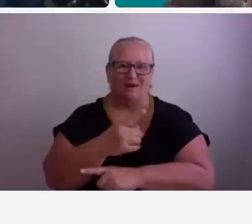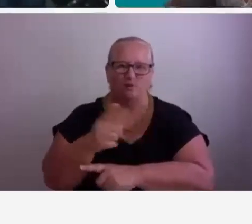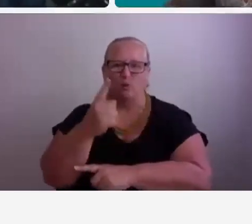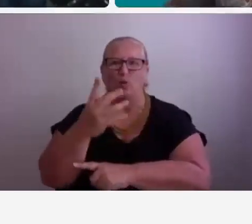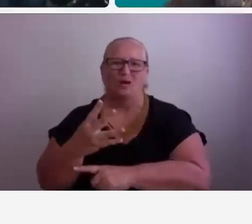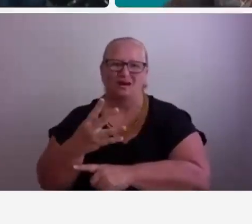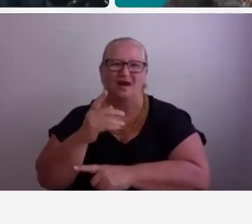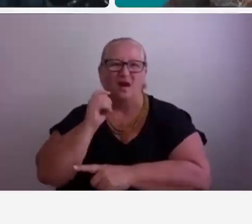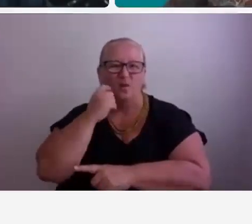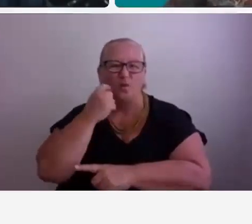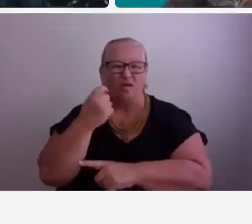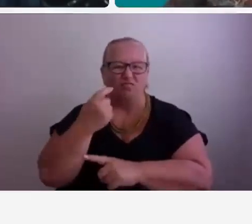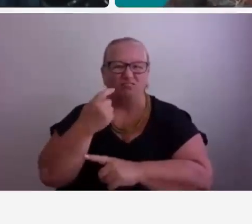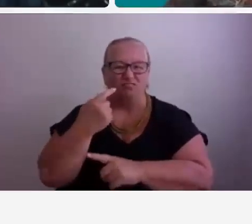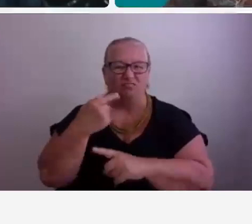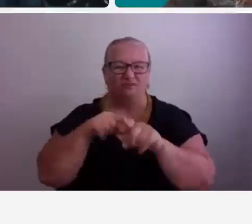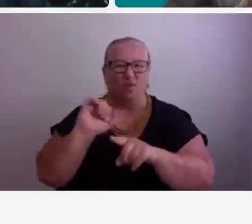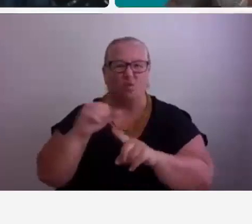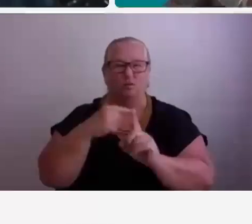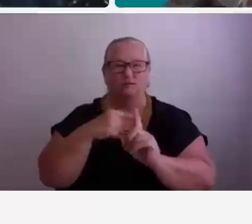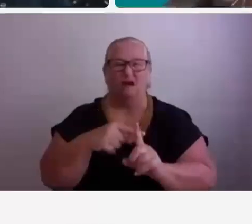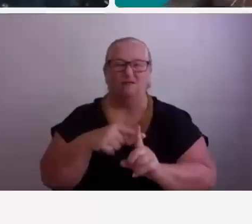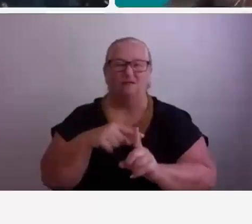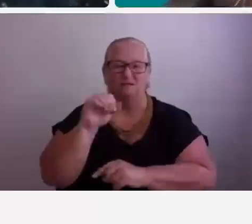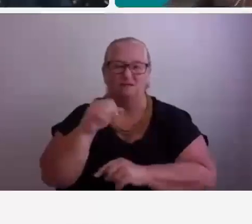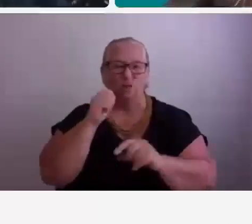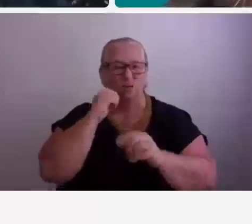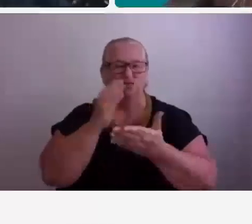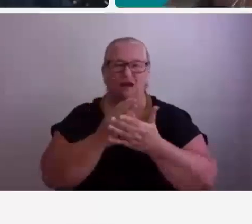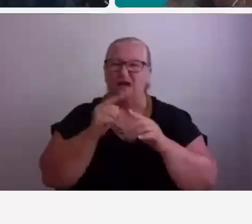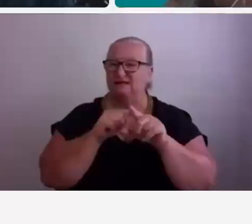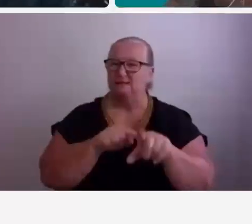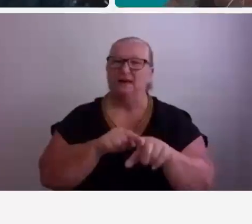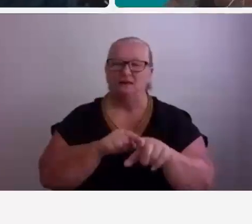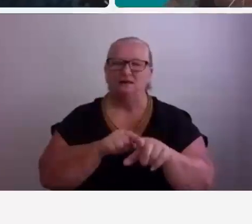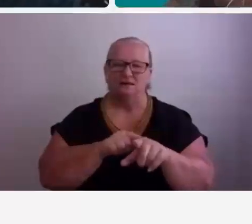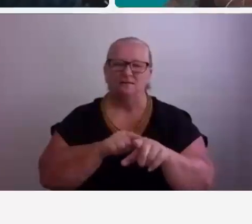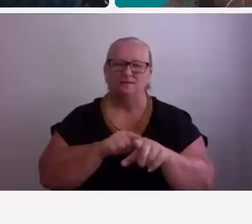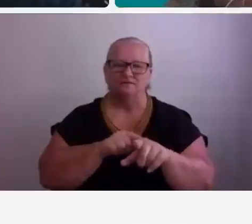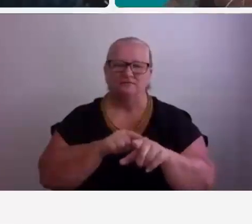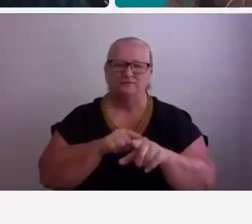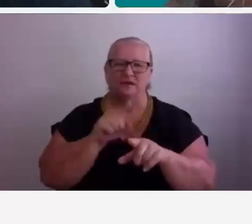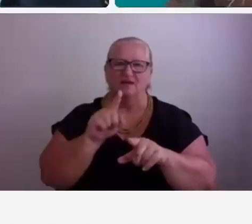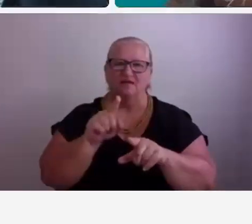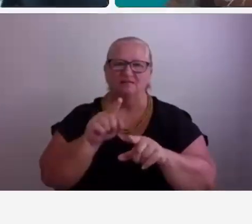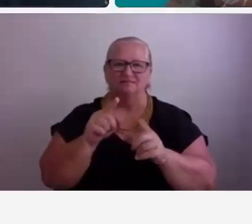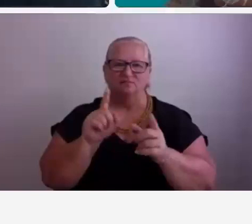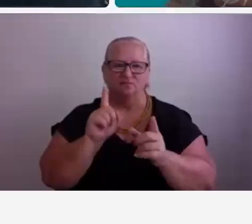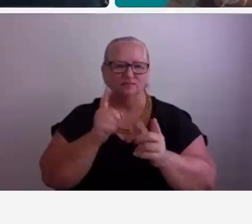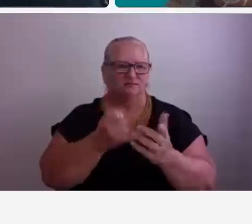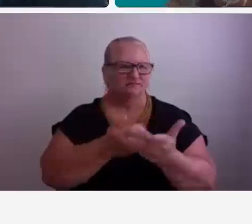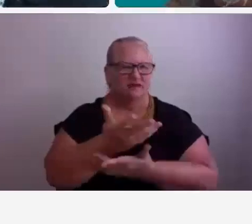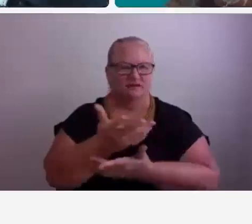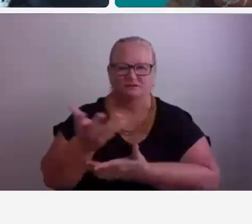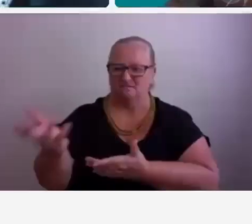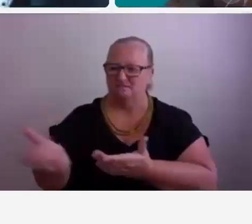care minute targets. So it will all depend upon, I guess, the outflow and the inflow, I guess, of the